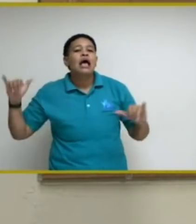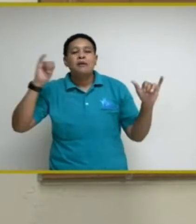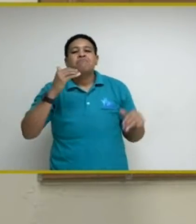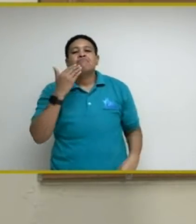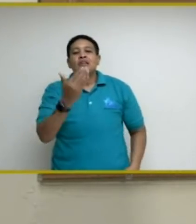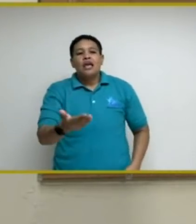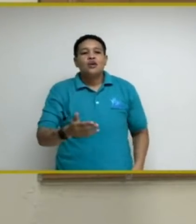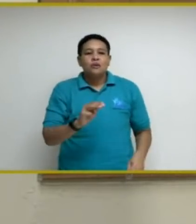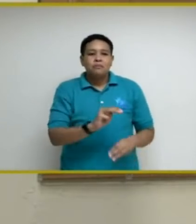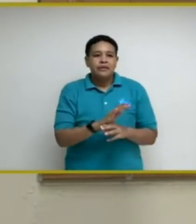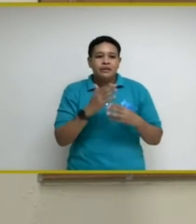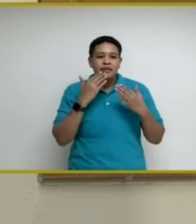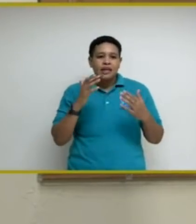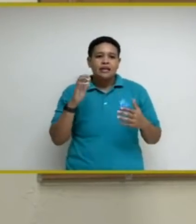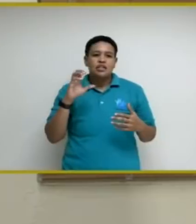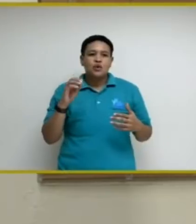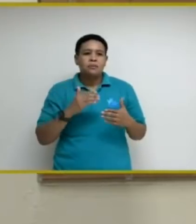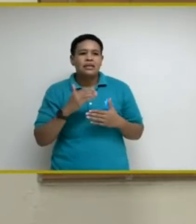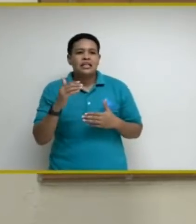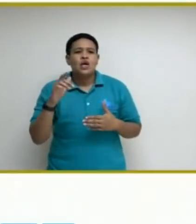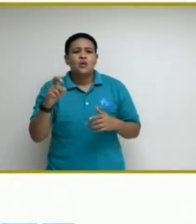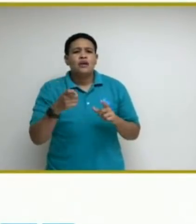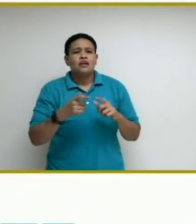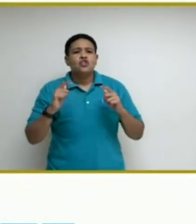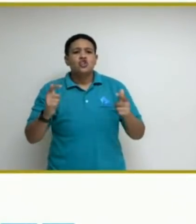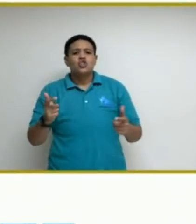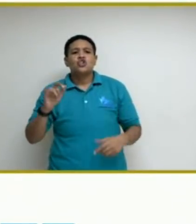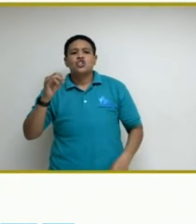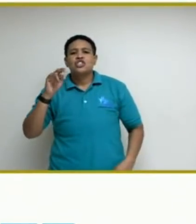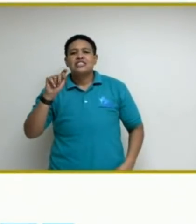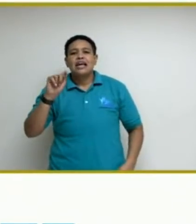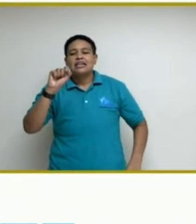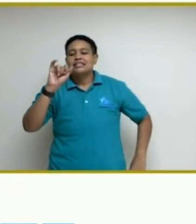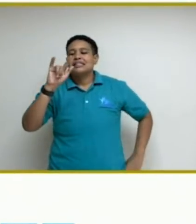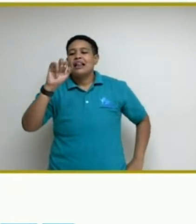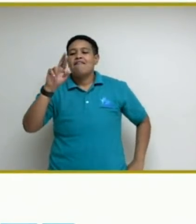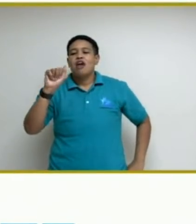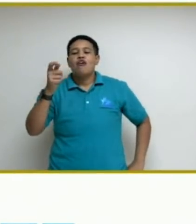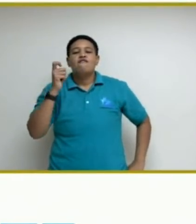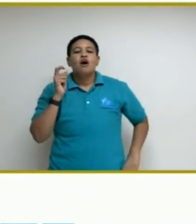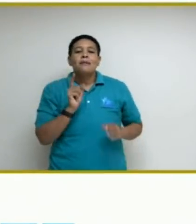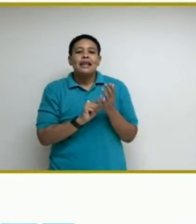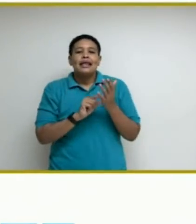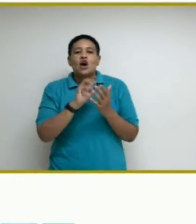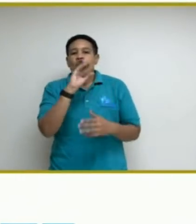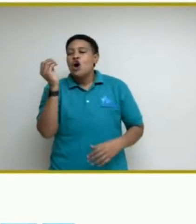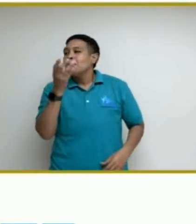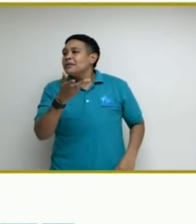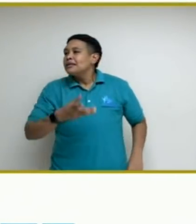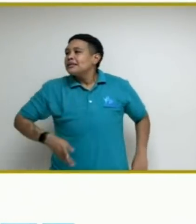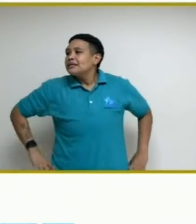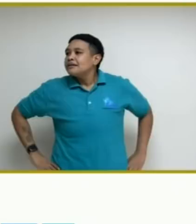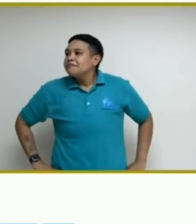Thank you, Minister. Thank you, CMO. The next question goes to Janet Silvera of the Gleno. Janet, go ahead.